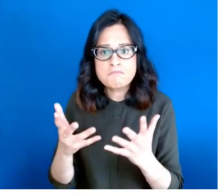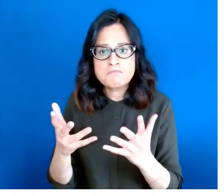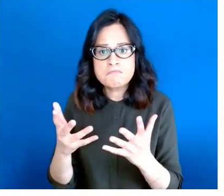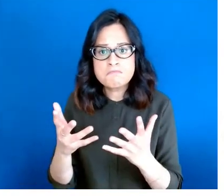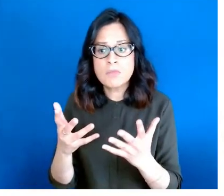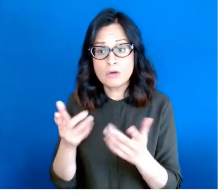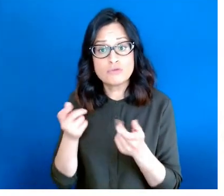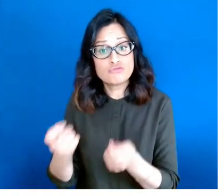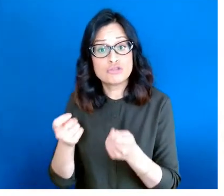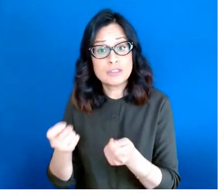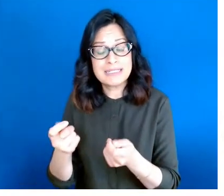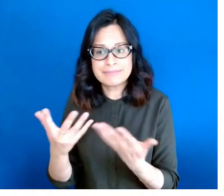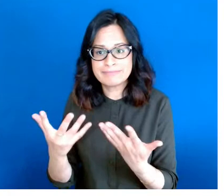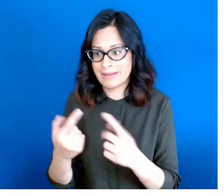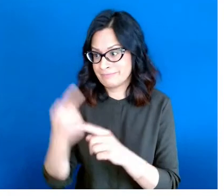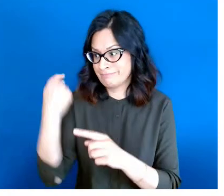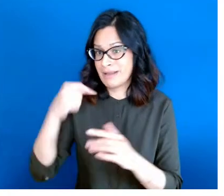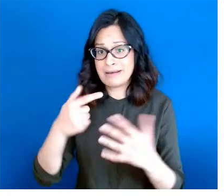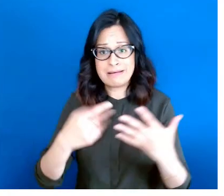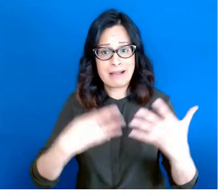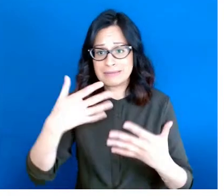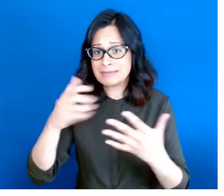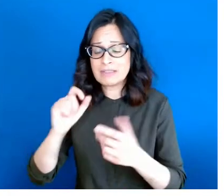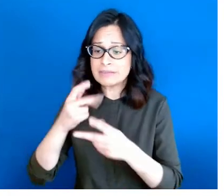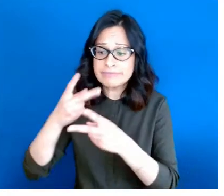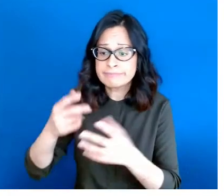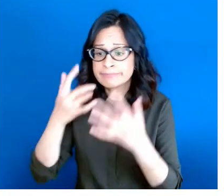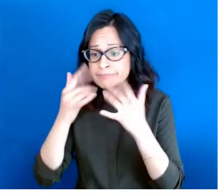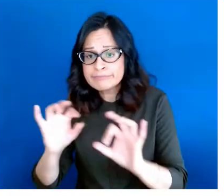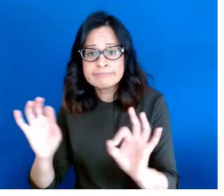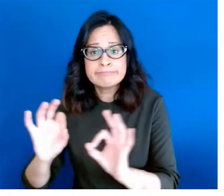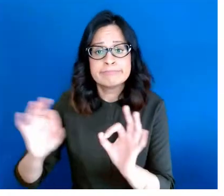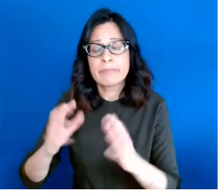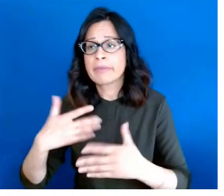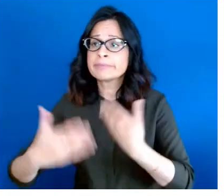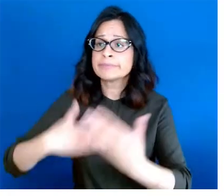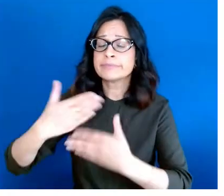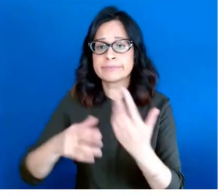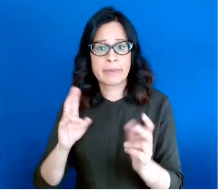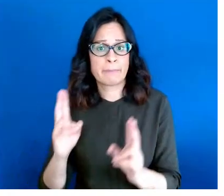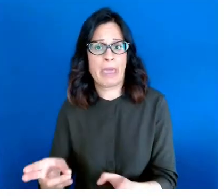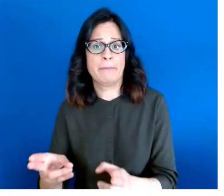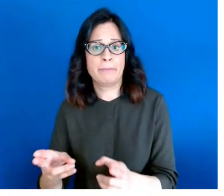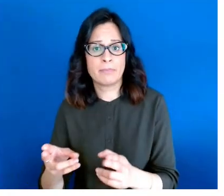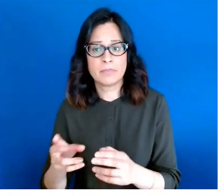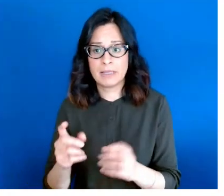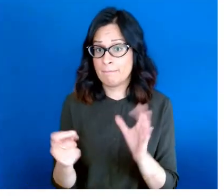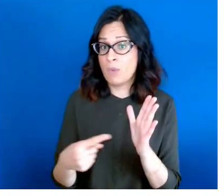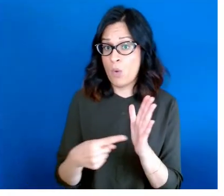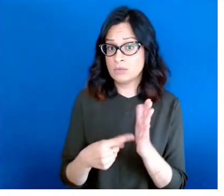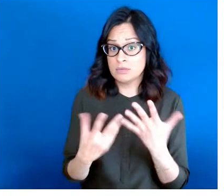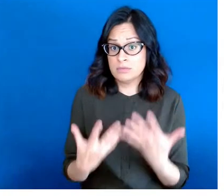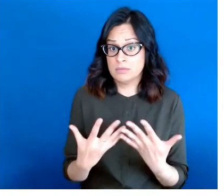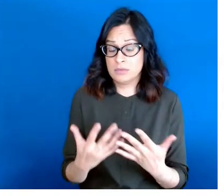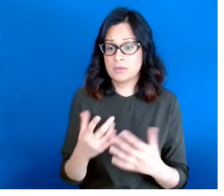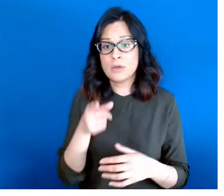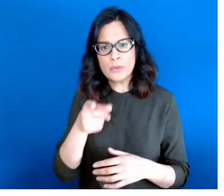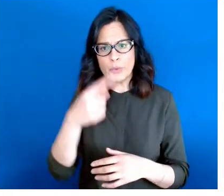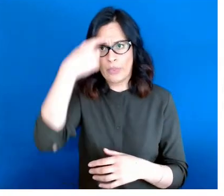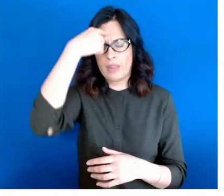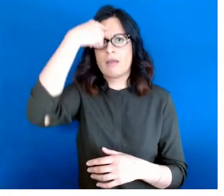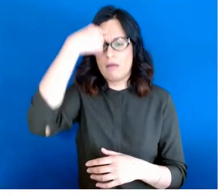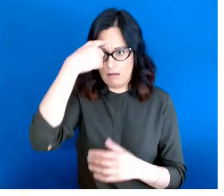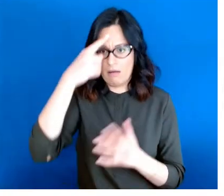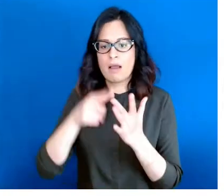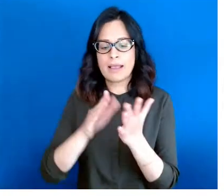treated properly. So one of the important points is, if you provide